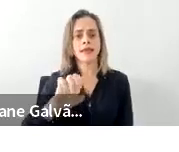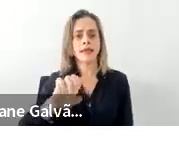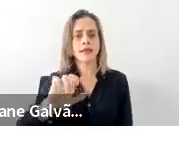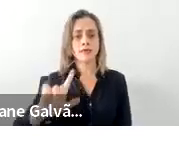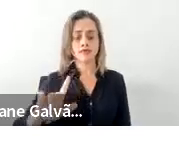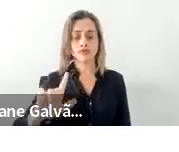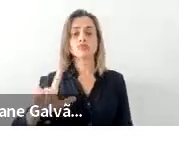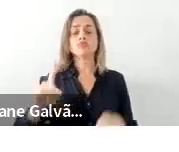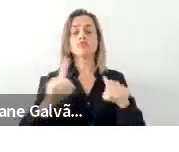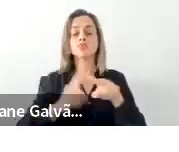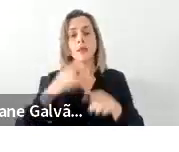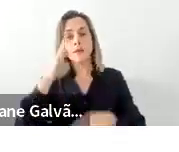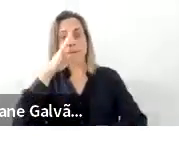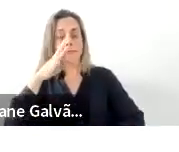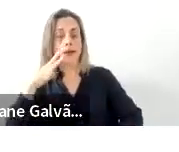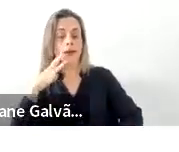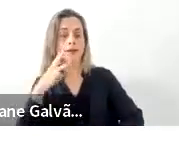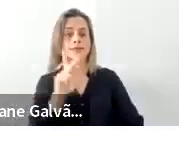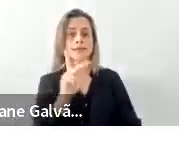Hegel.